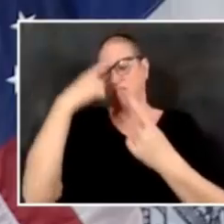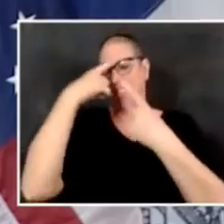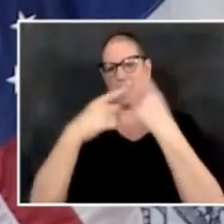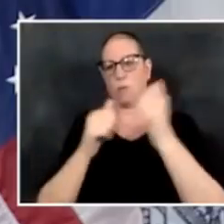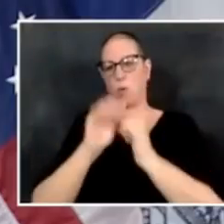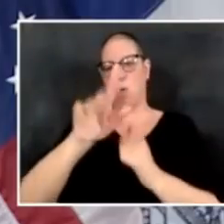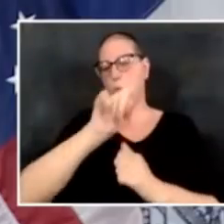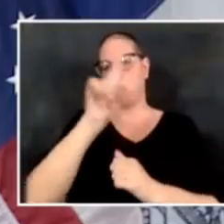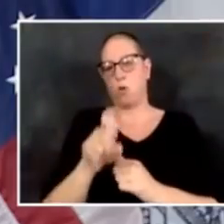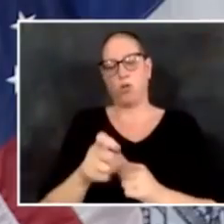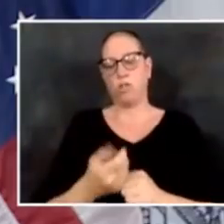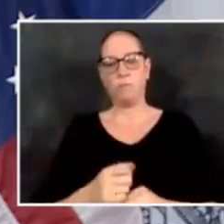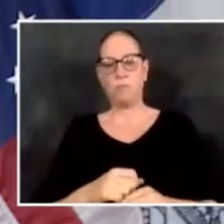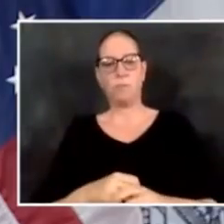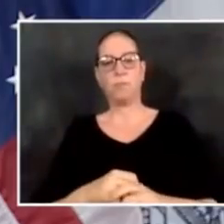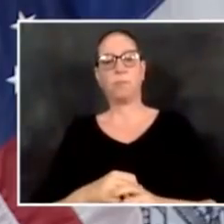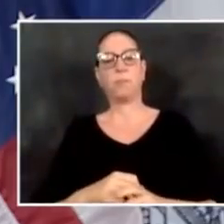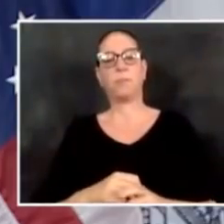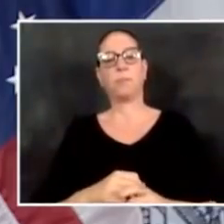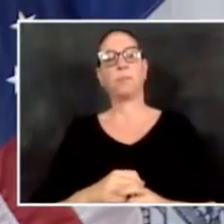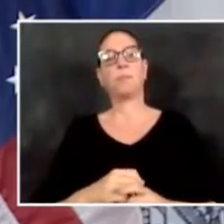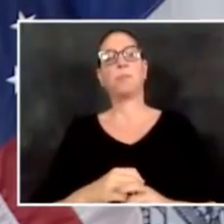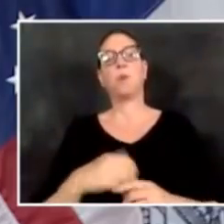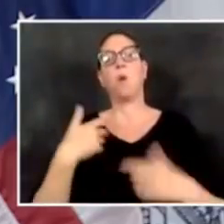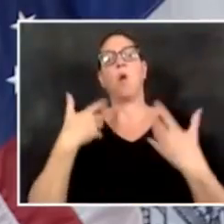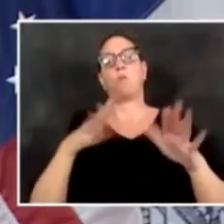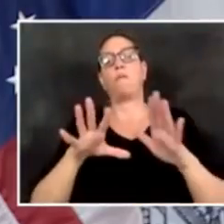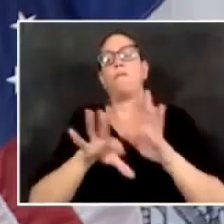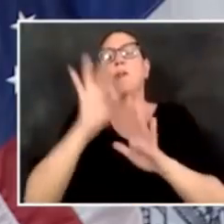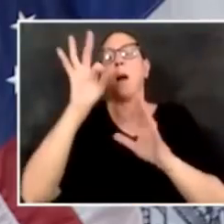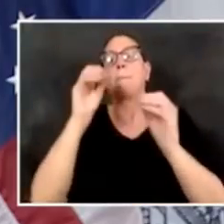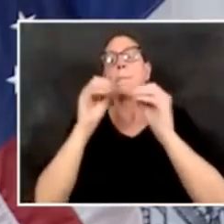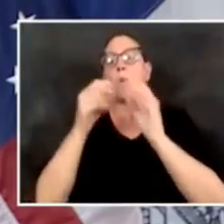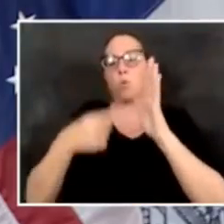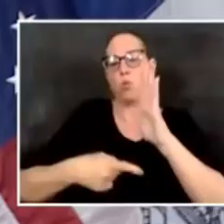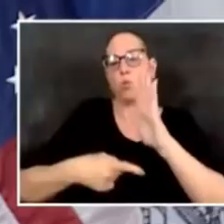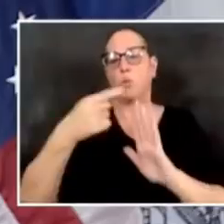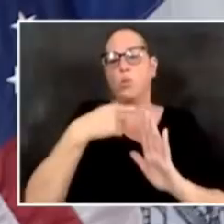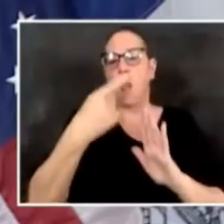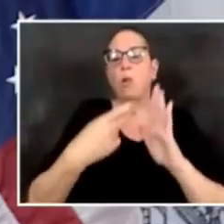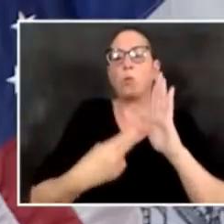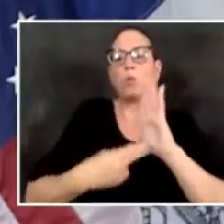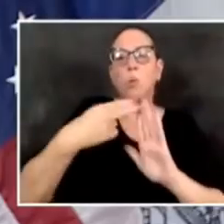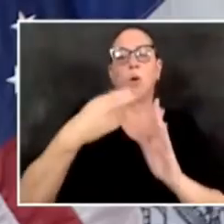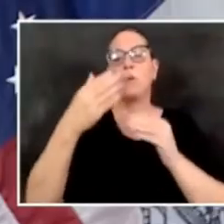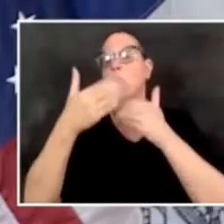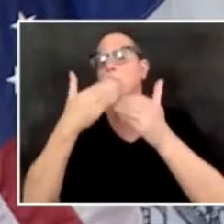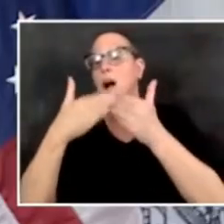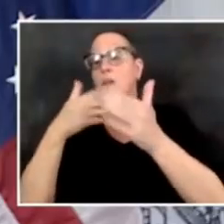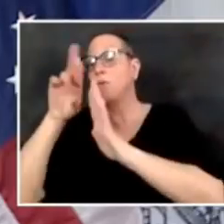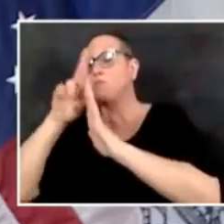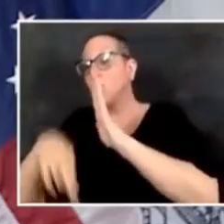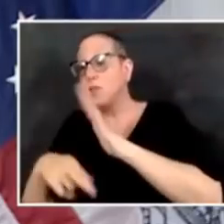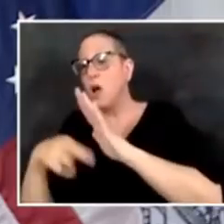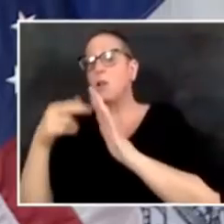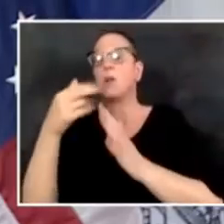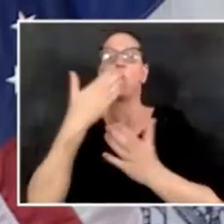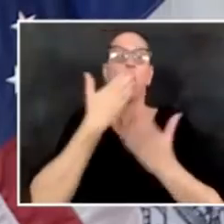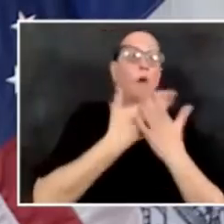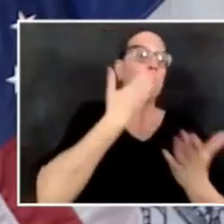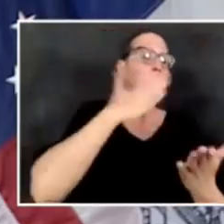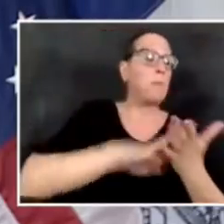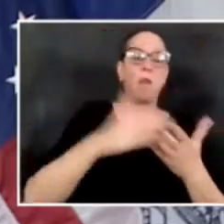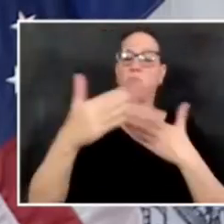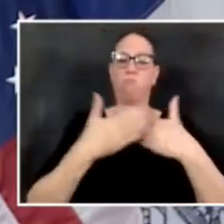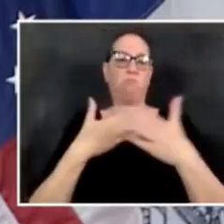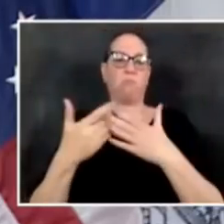result. We want the truth, whatever it is. And the more people we test, the clearer truth we get. If we're testing more and more people